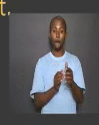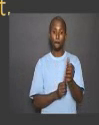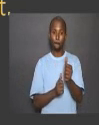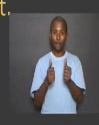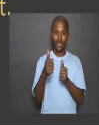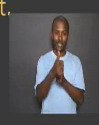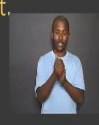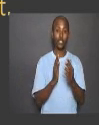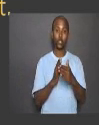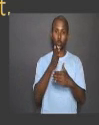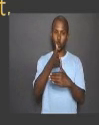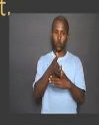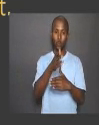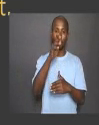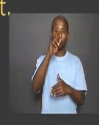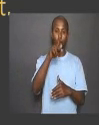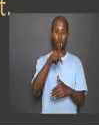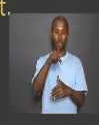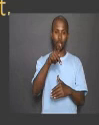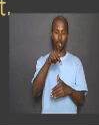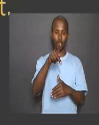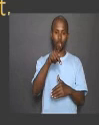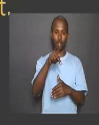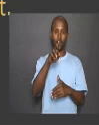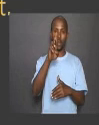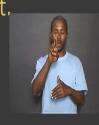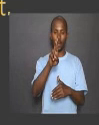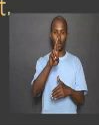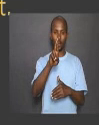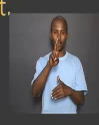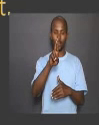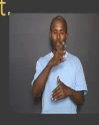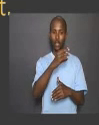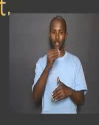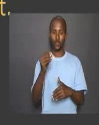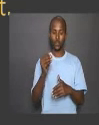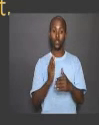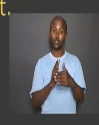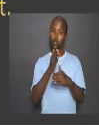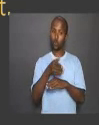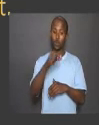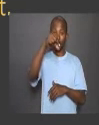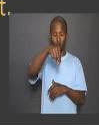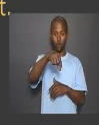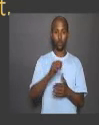through P, through R, and through